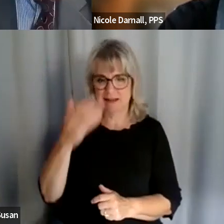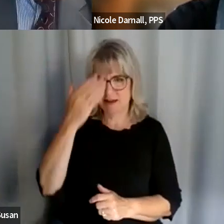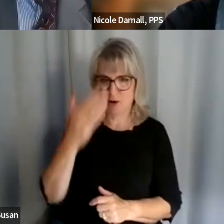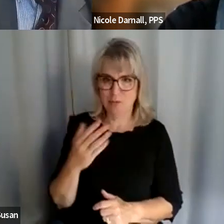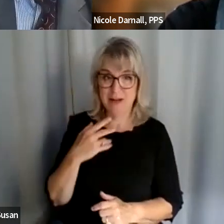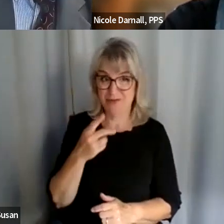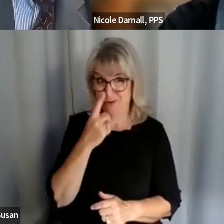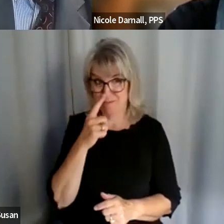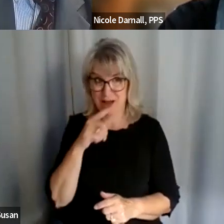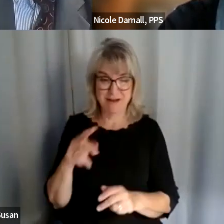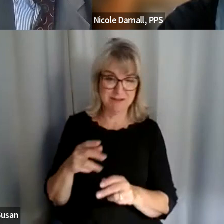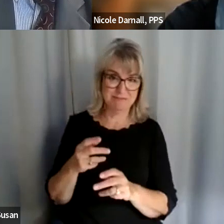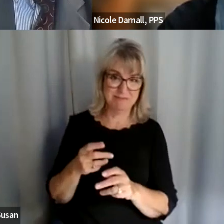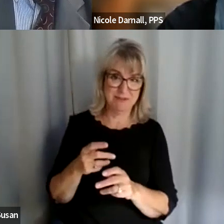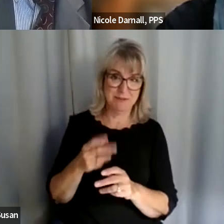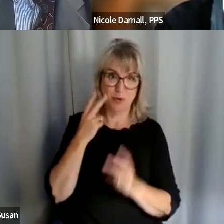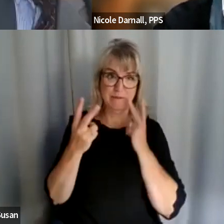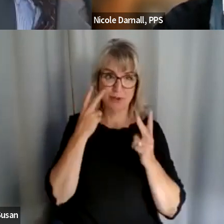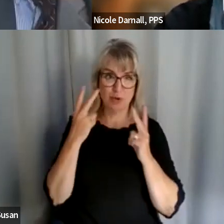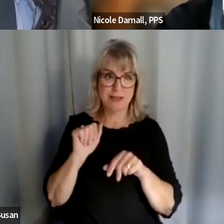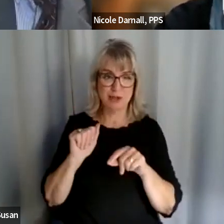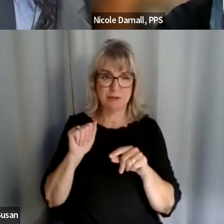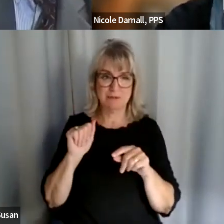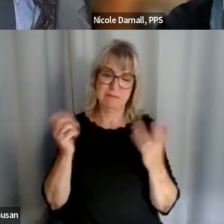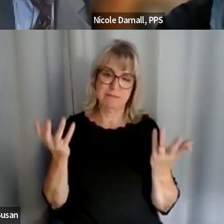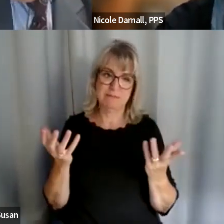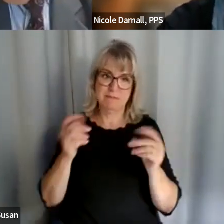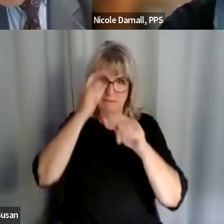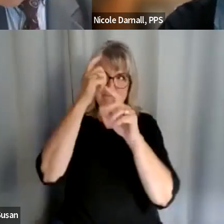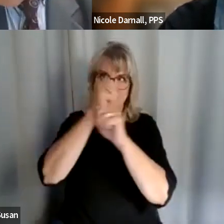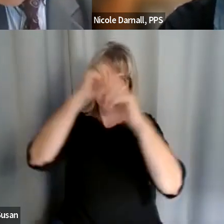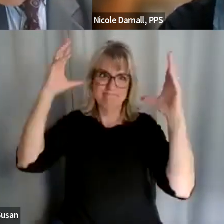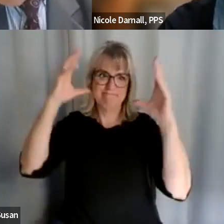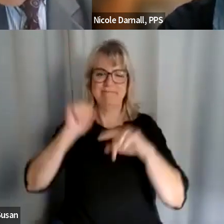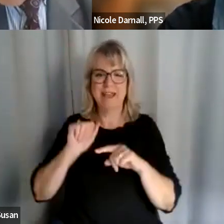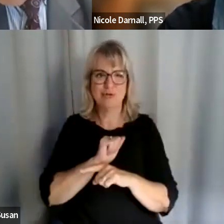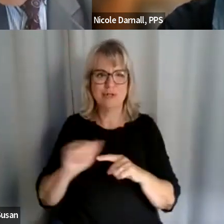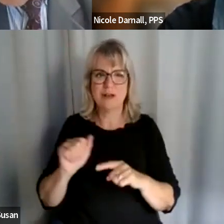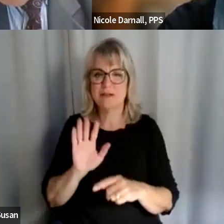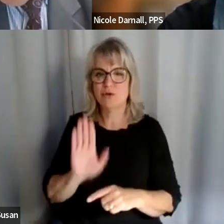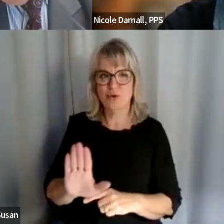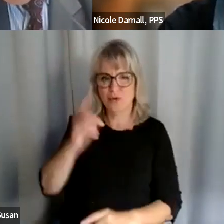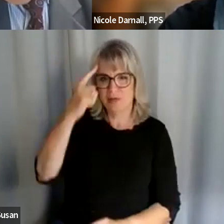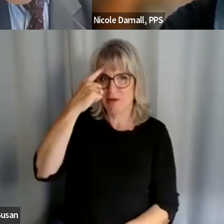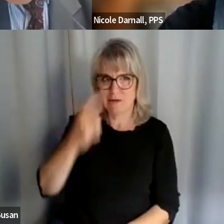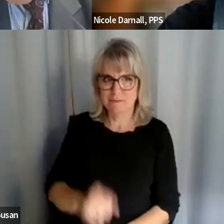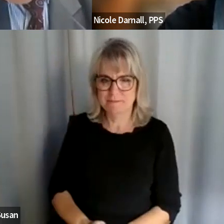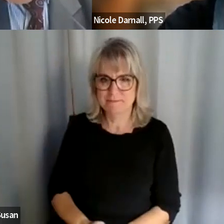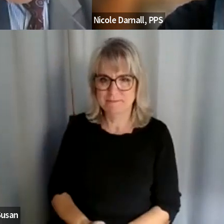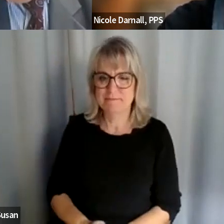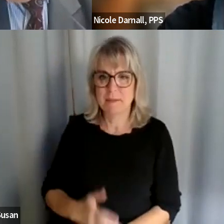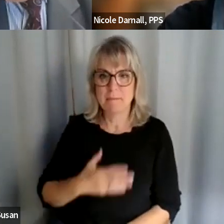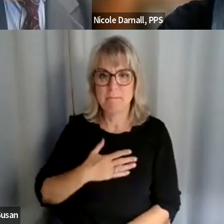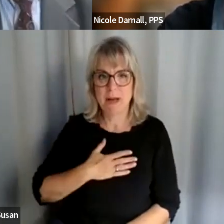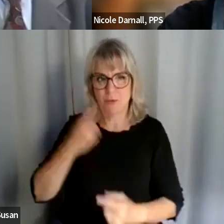humor me for the visualization exercise, what would you think of, if anything else? Well, I guess what I was thinking when I